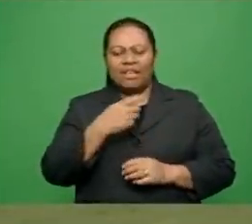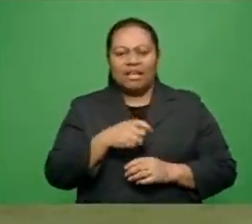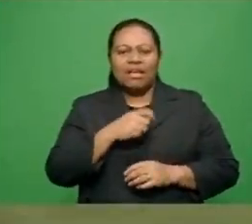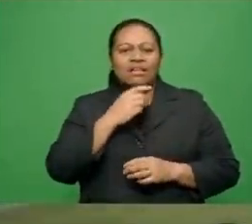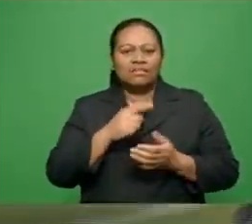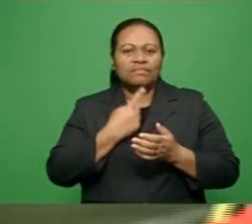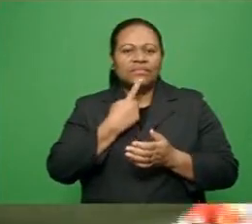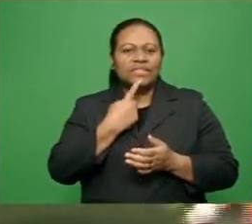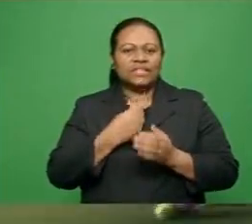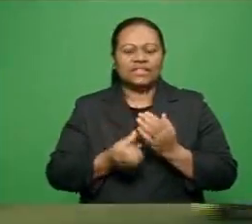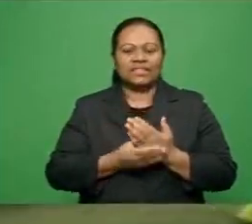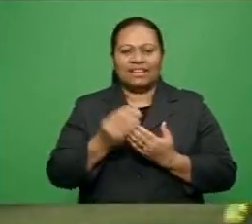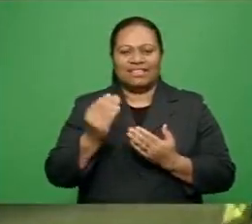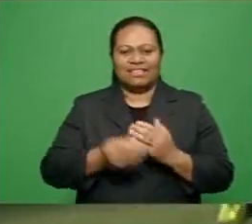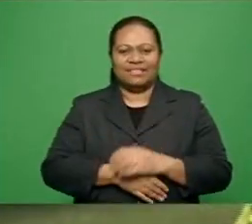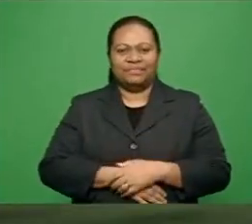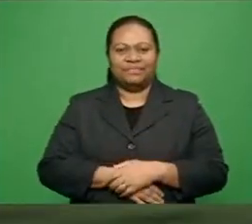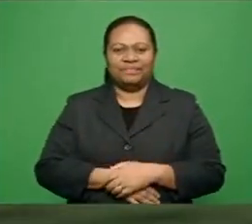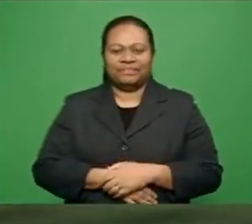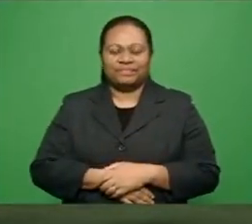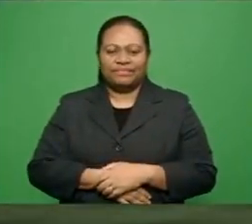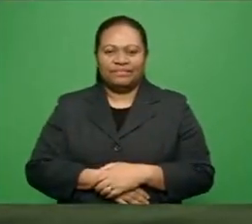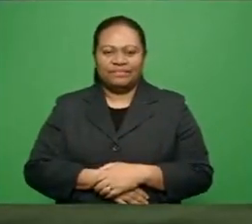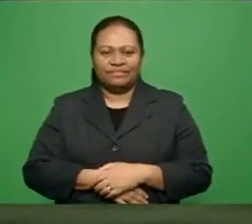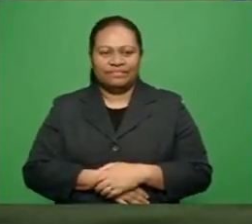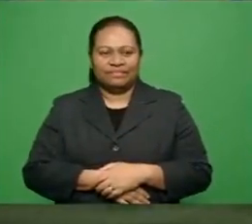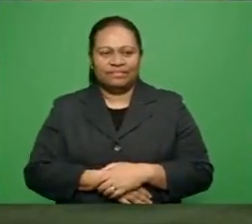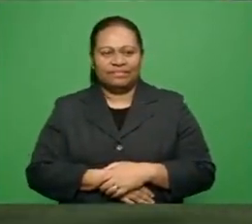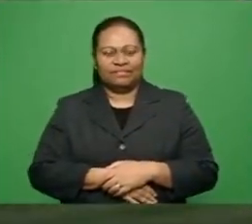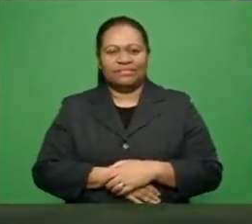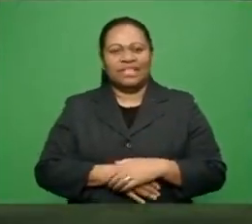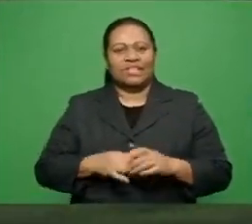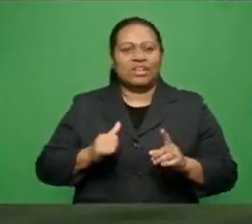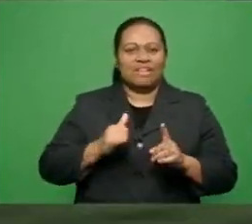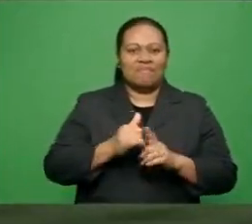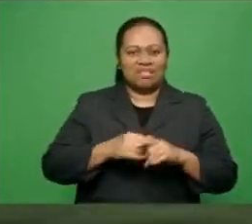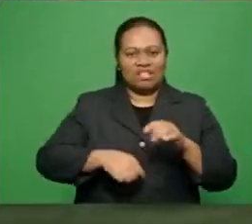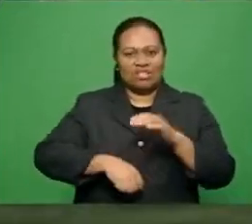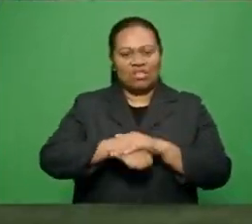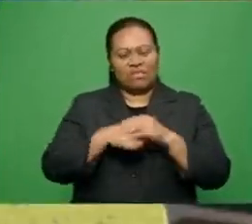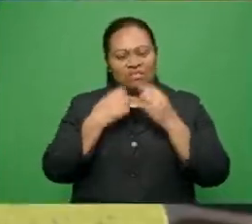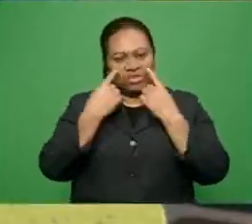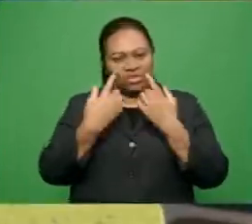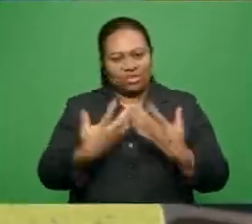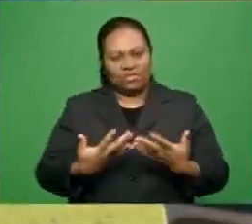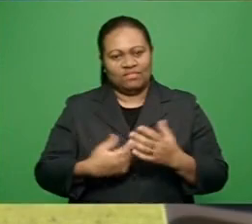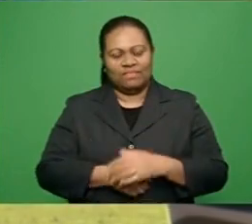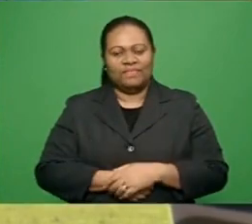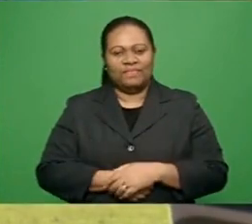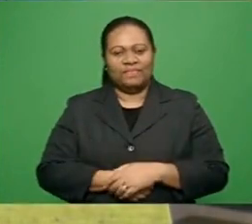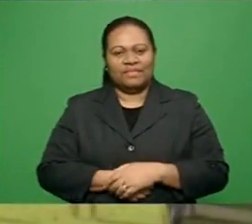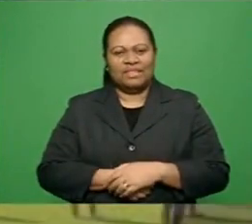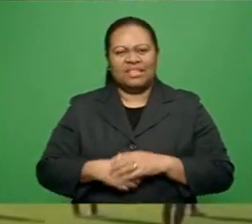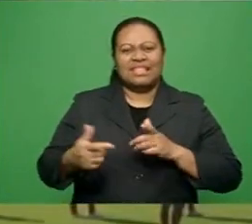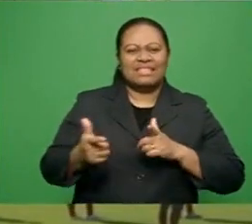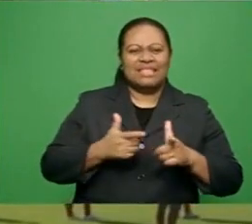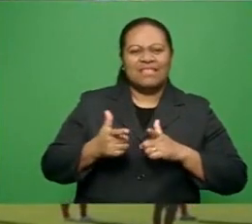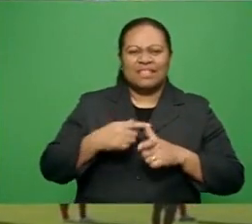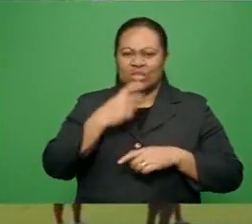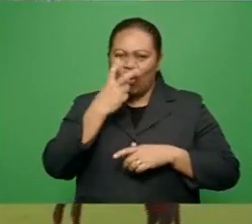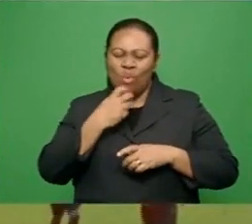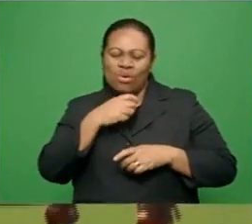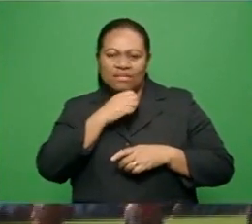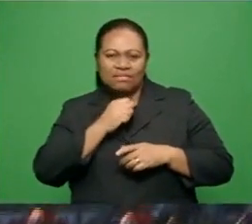Tuisambeto. The backline exploited. Namosi over the top. The try has been given. Former Flying Fijians fly half